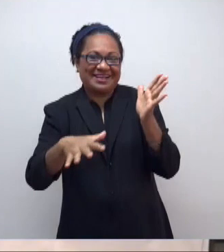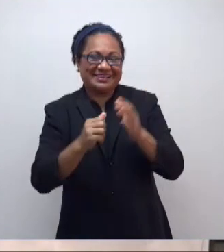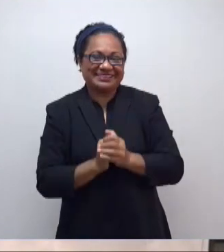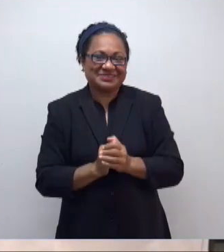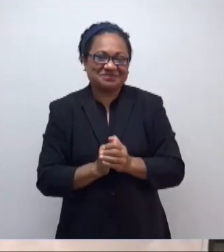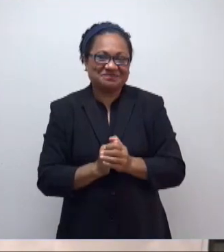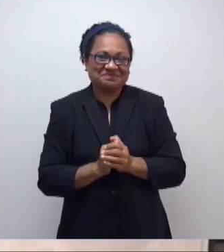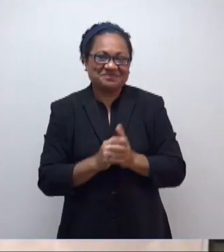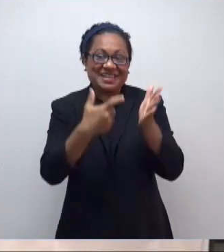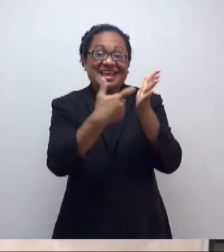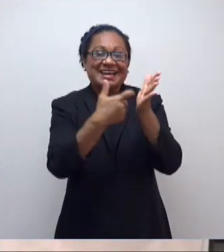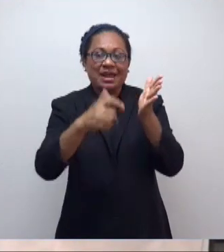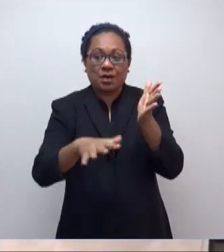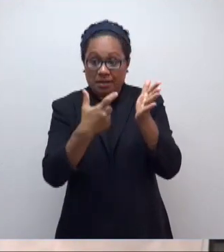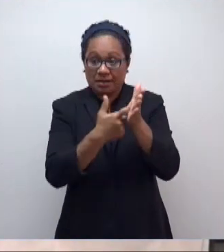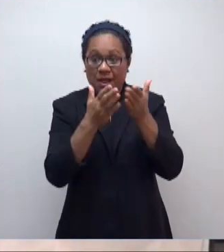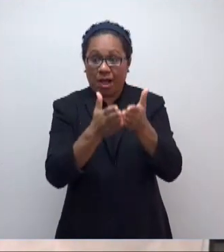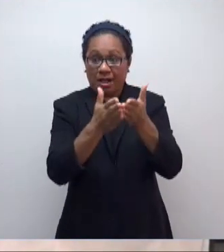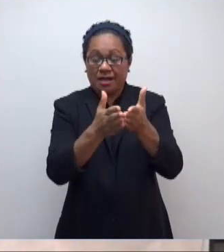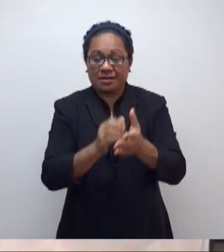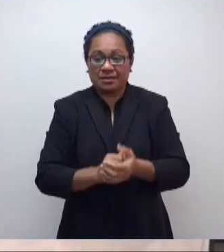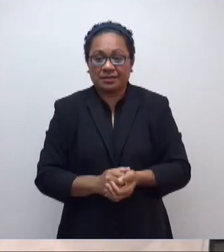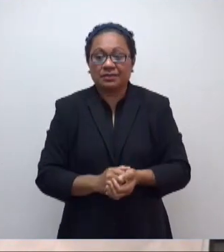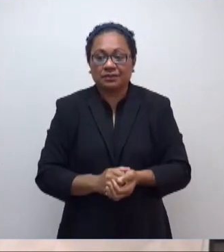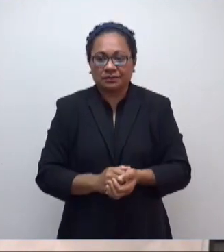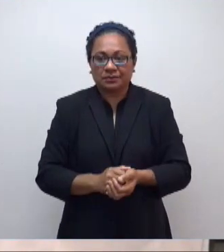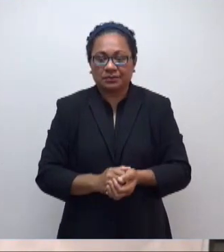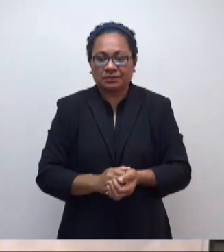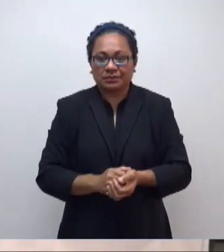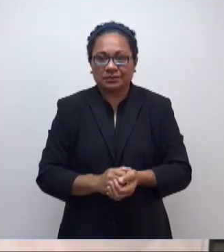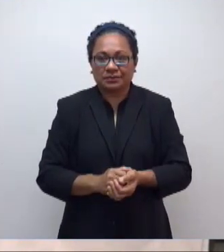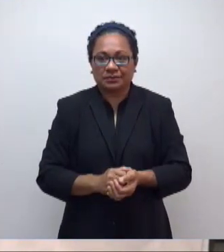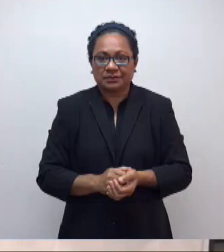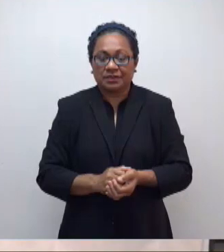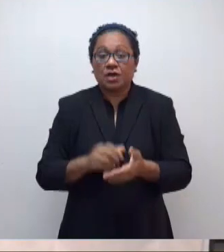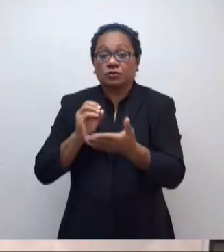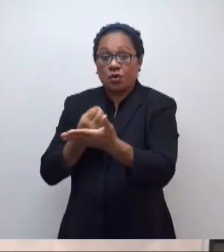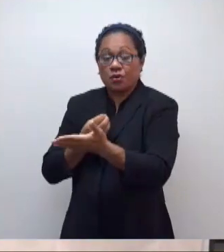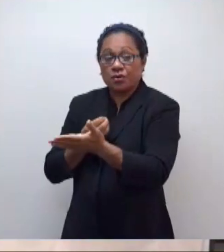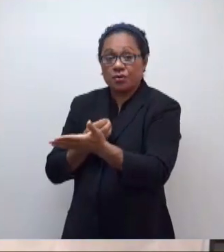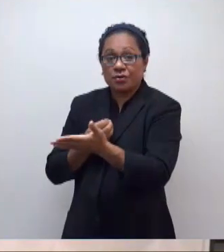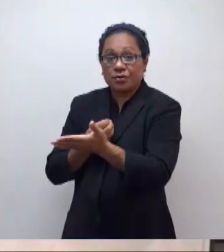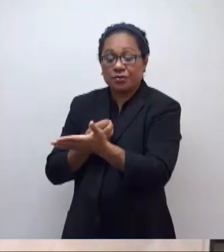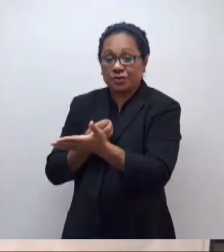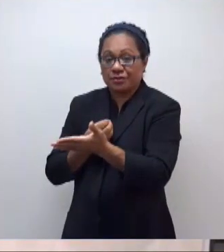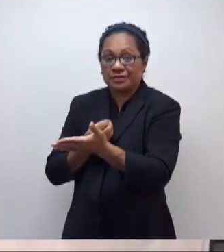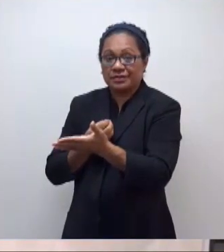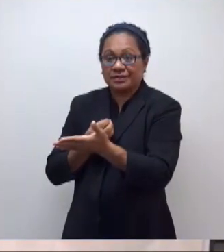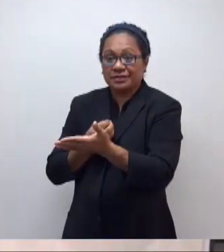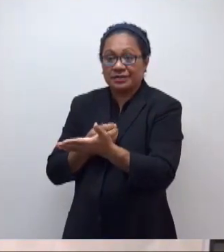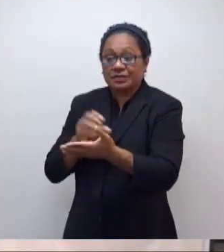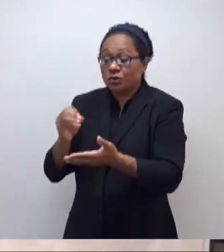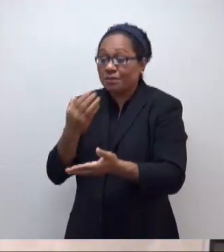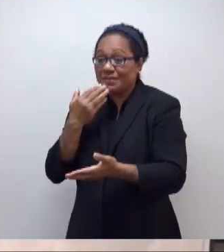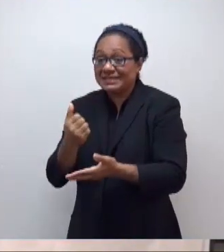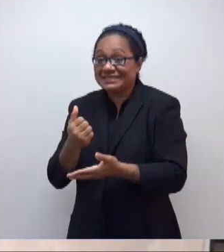Yes. Thank you. If you are one of the many thousands of people scheduled to be fully vaccinated before 10th October, of course, don't miss your